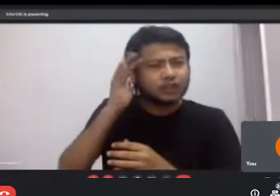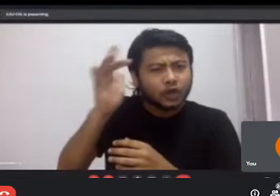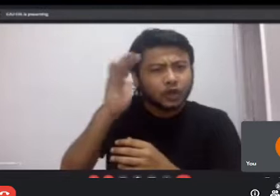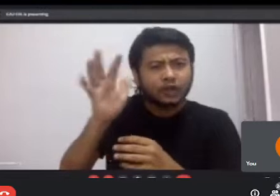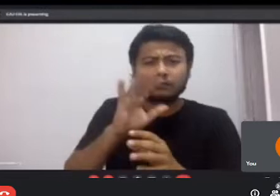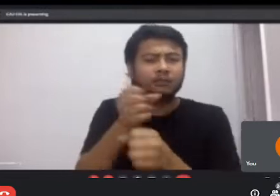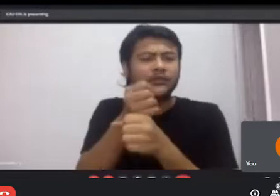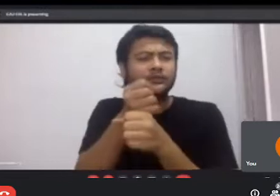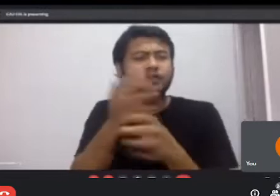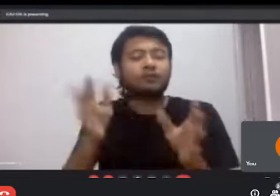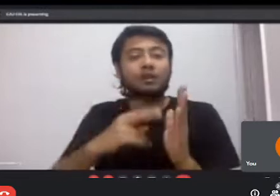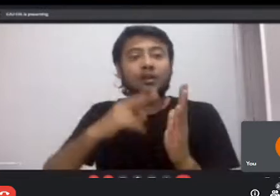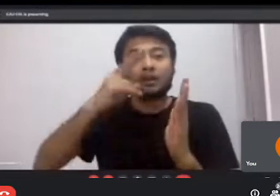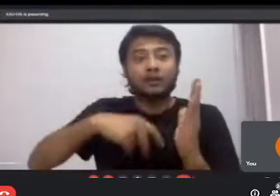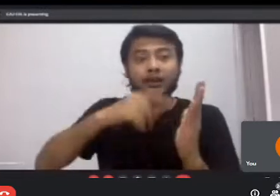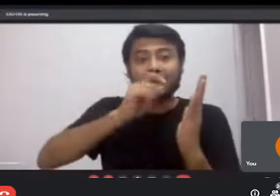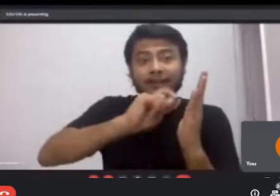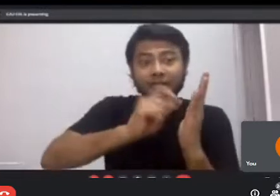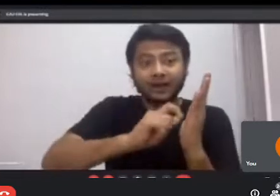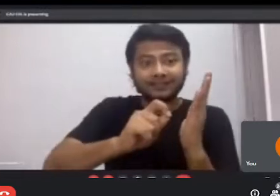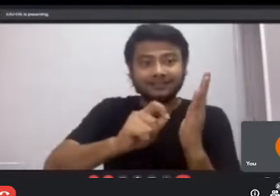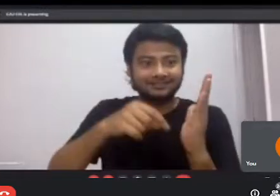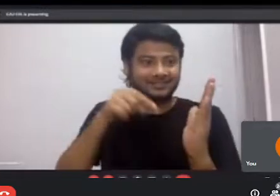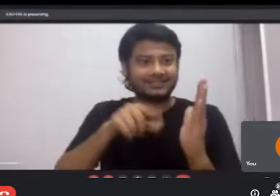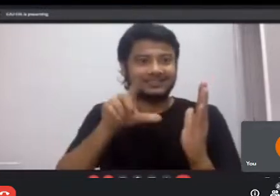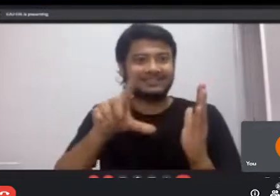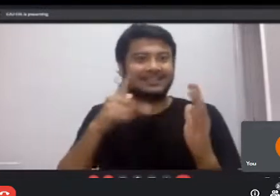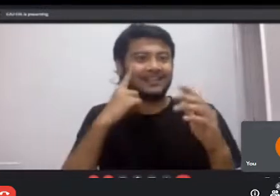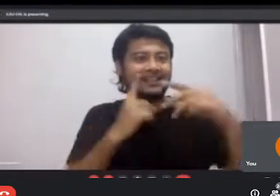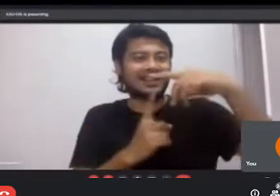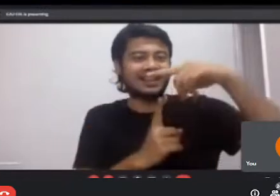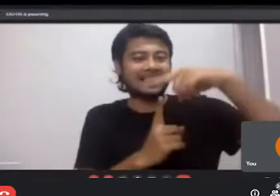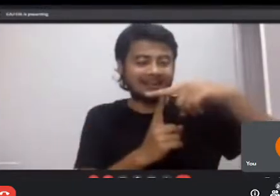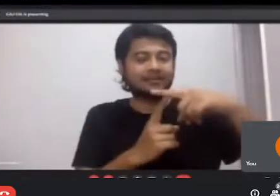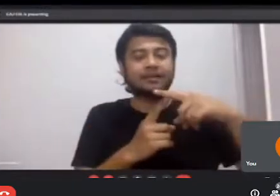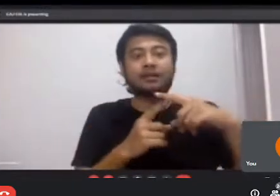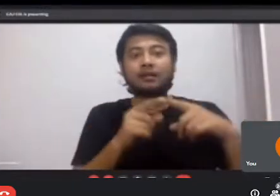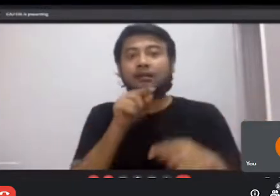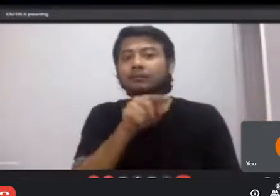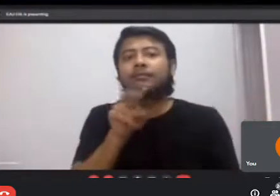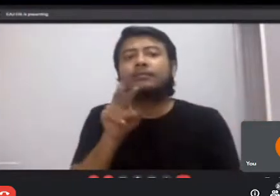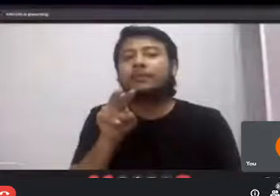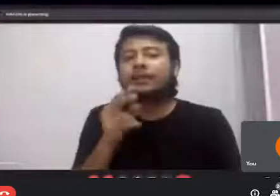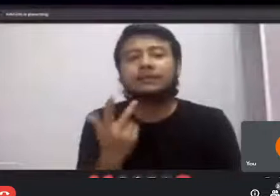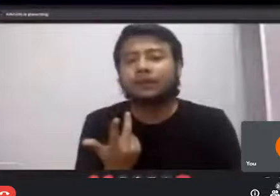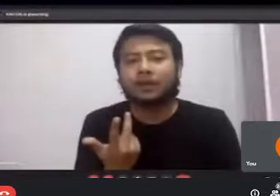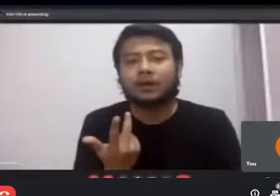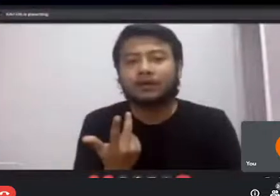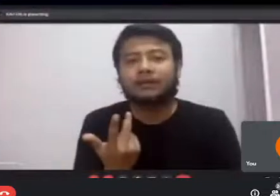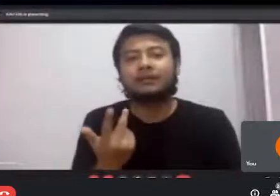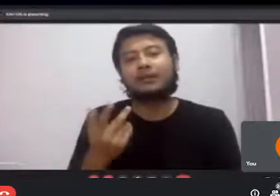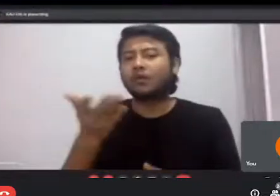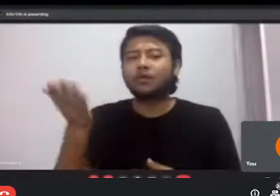normally? We talk about reading and writing in the first place.